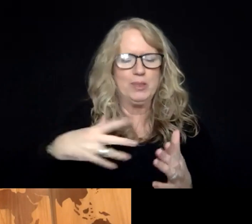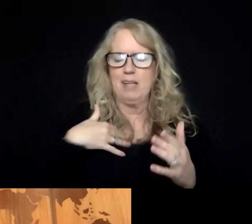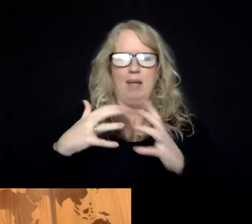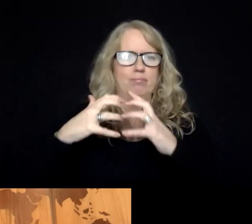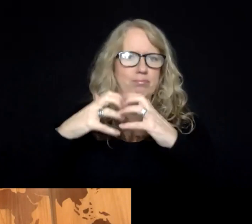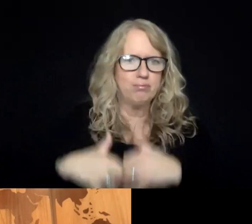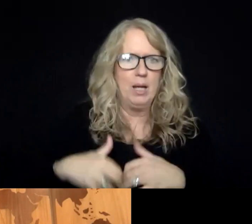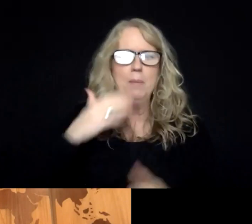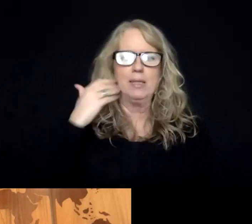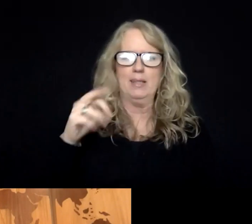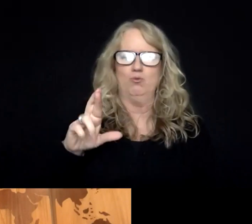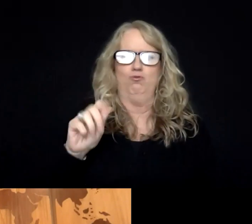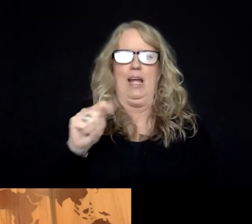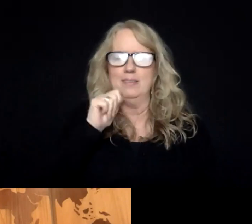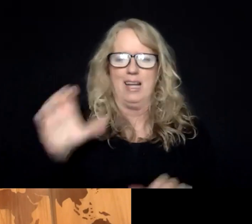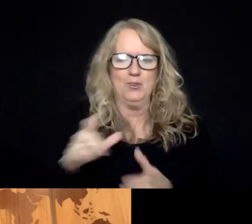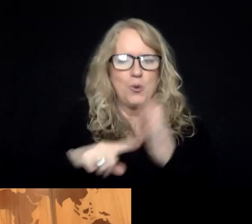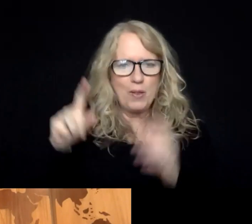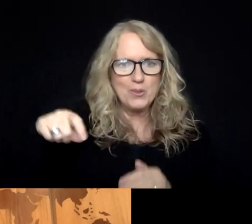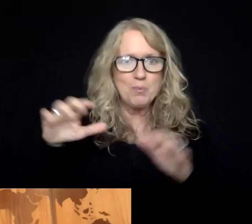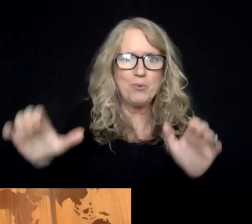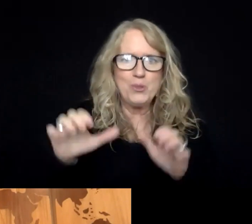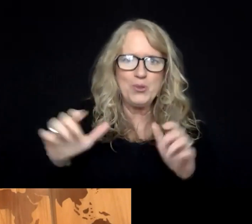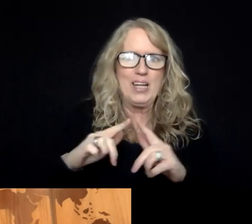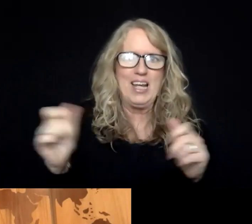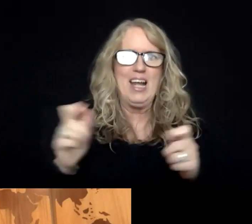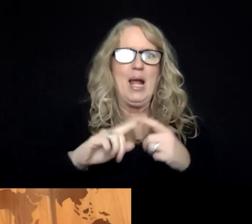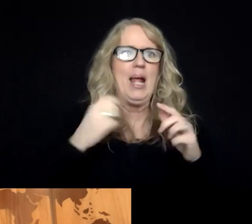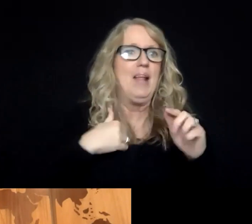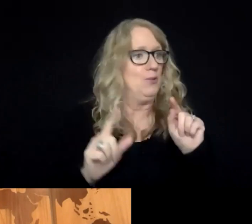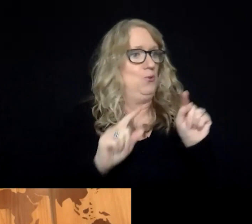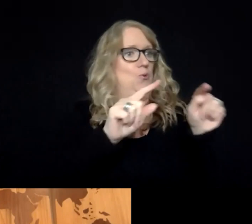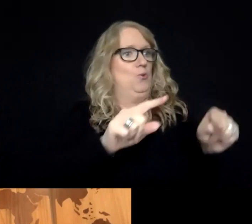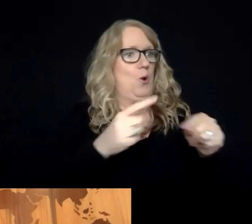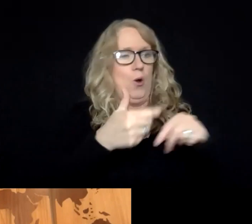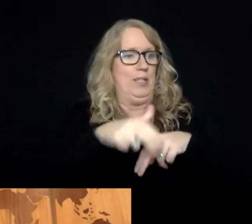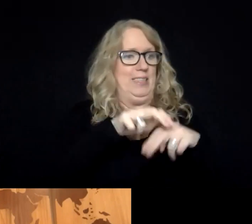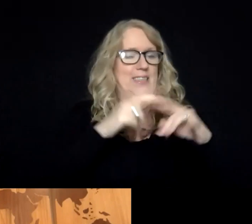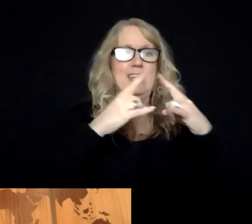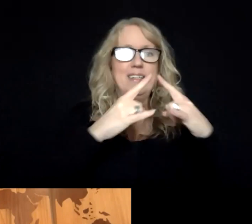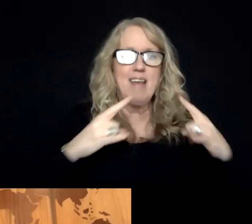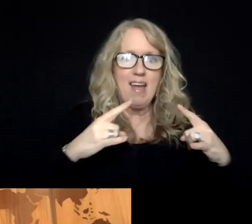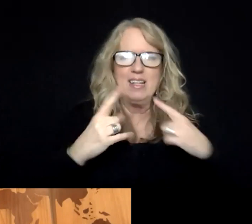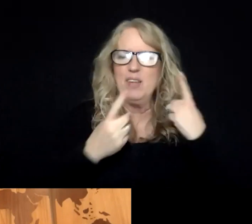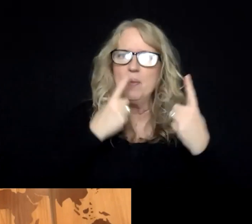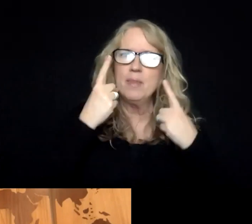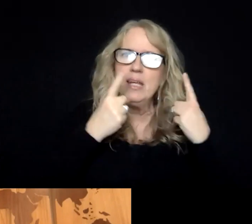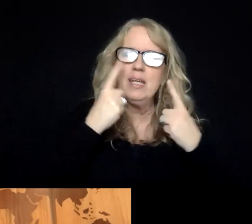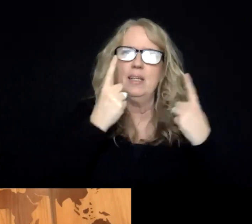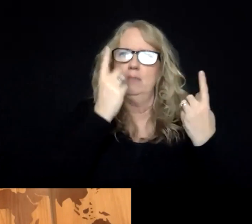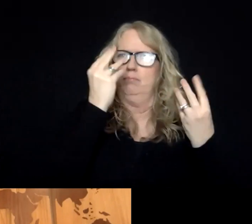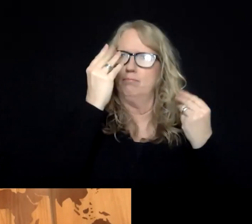the rats aren't doing what they're supposed to do. And you get to go sit in a tent and think about instead issues